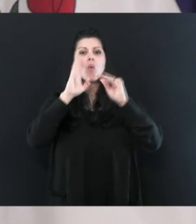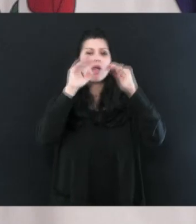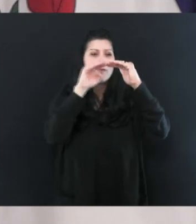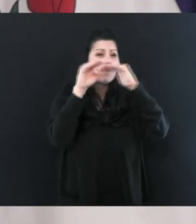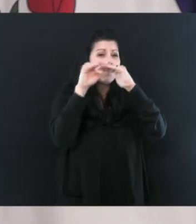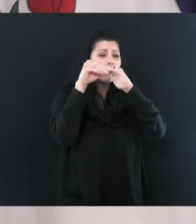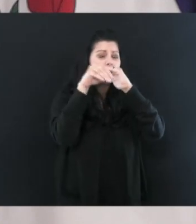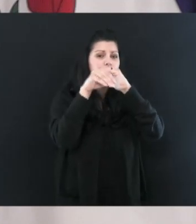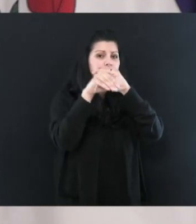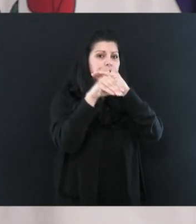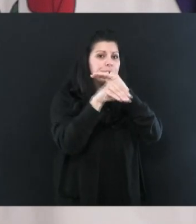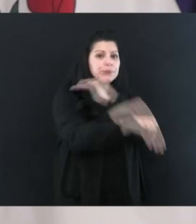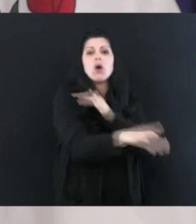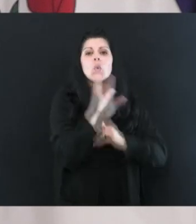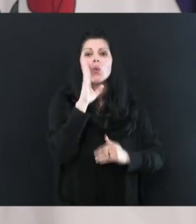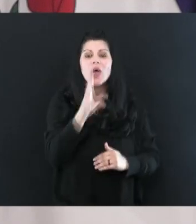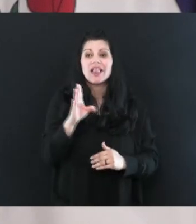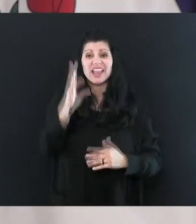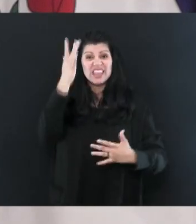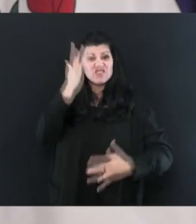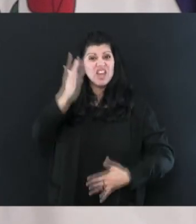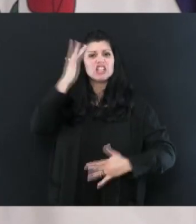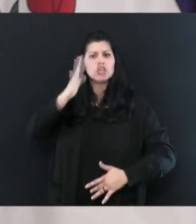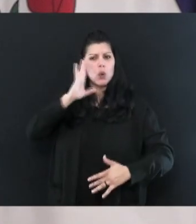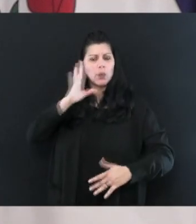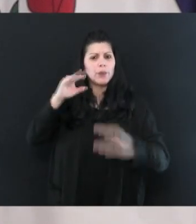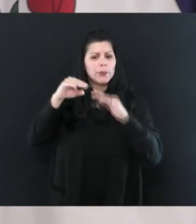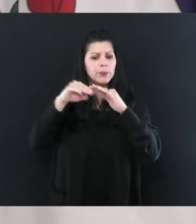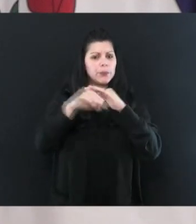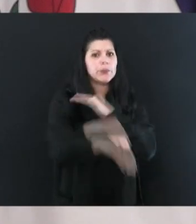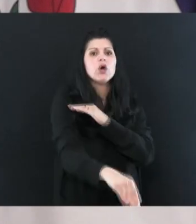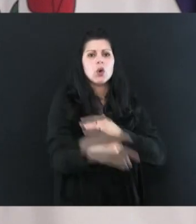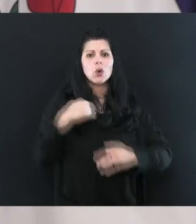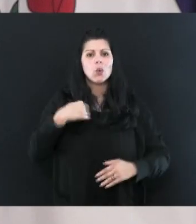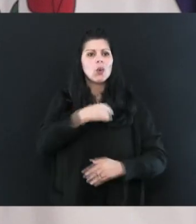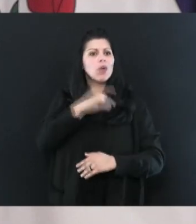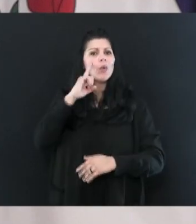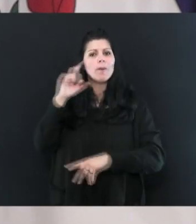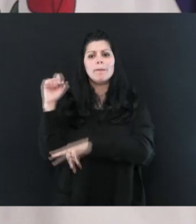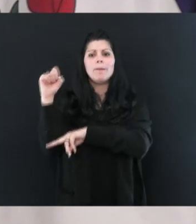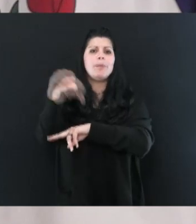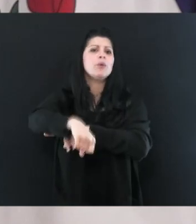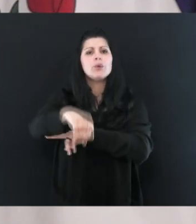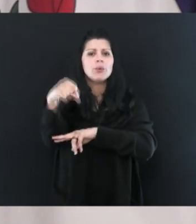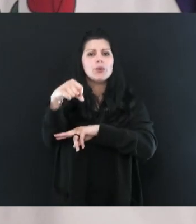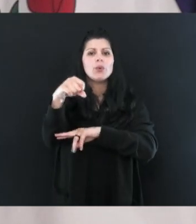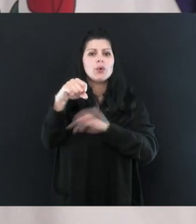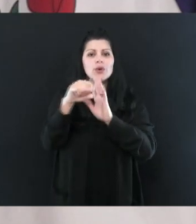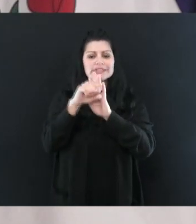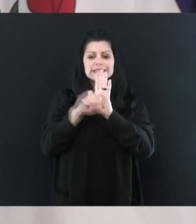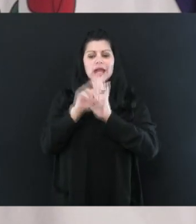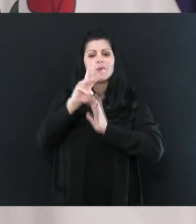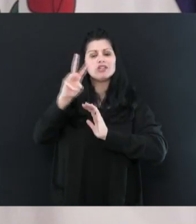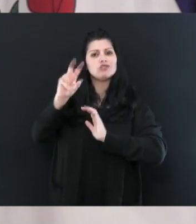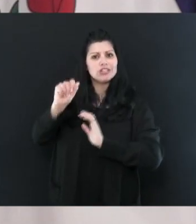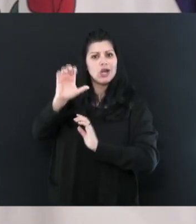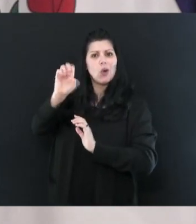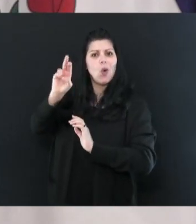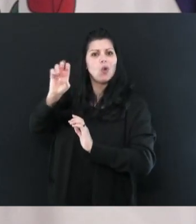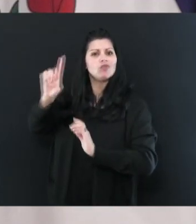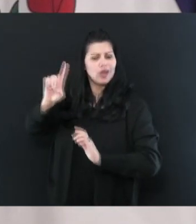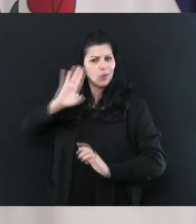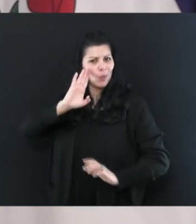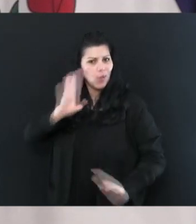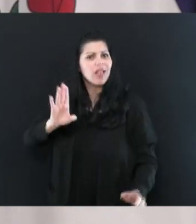down, and we're going to shut this thing down, not only in Kanawha County, but we're going to shut it down all across our state. Again, remember all those